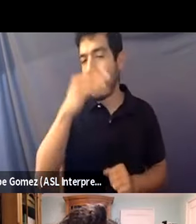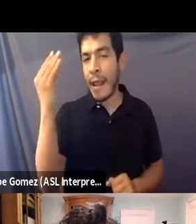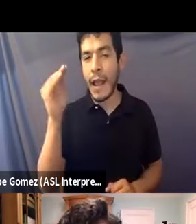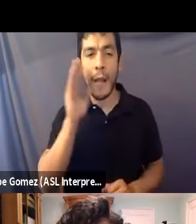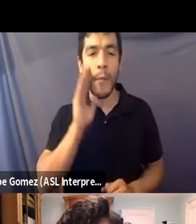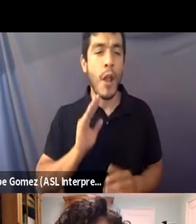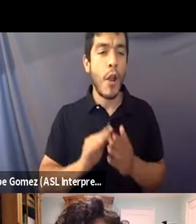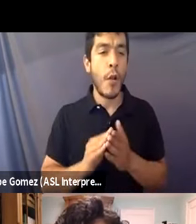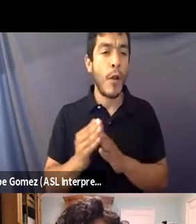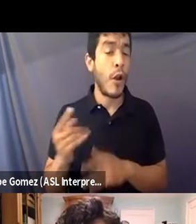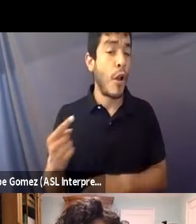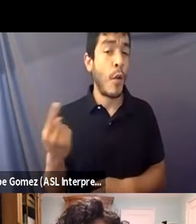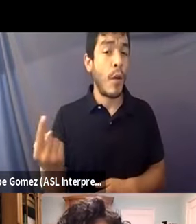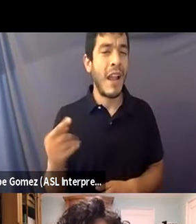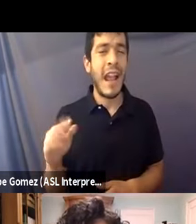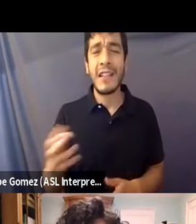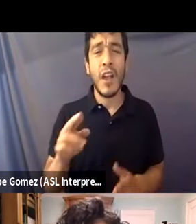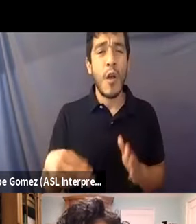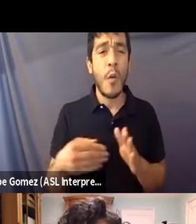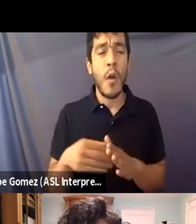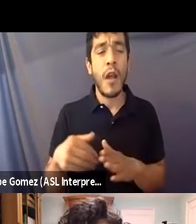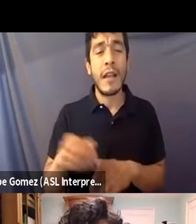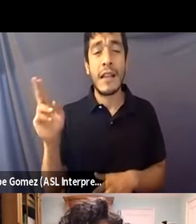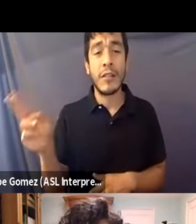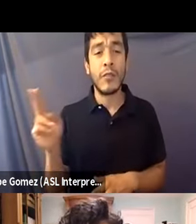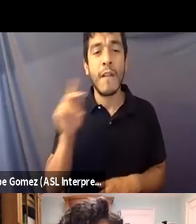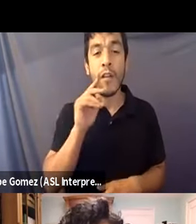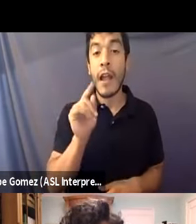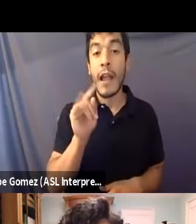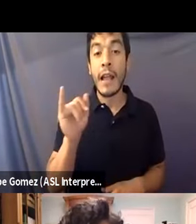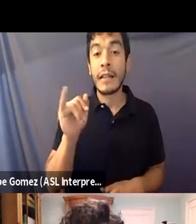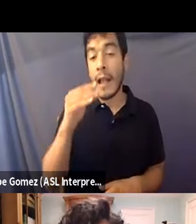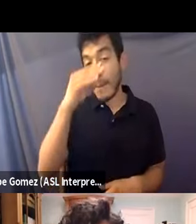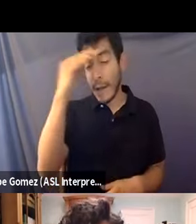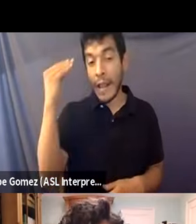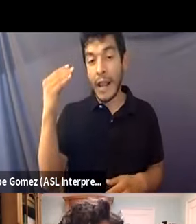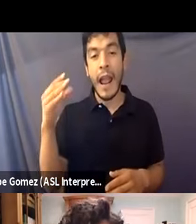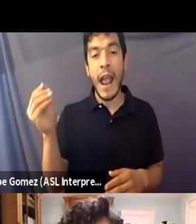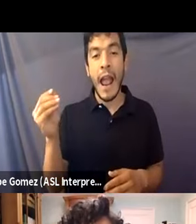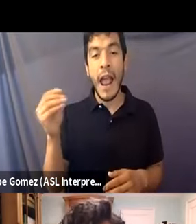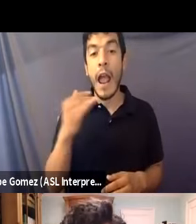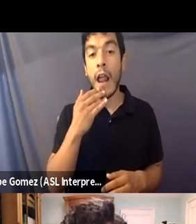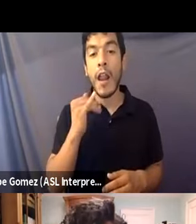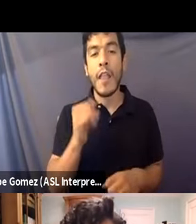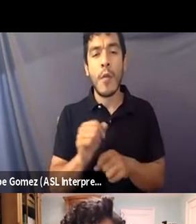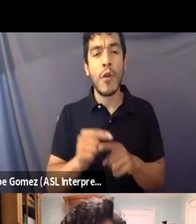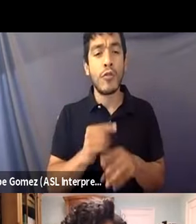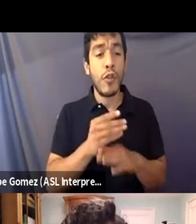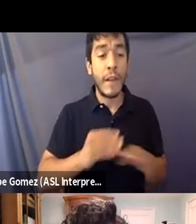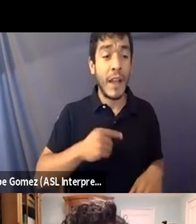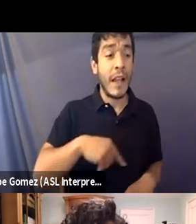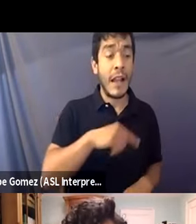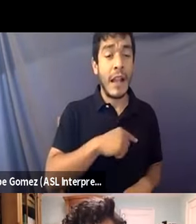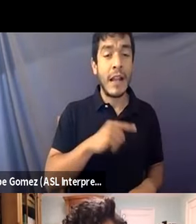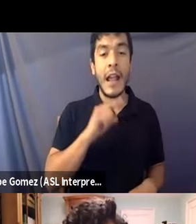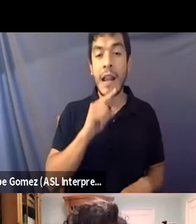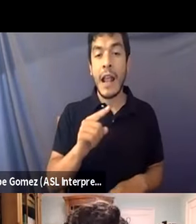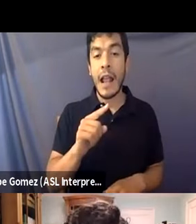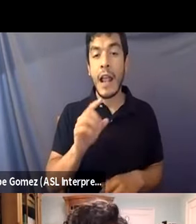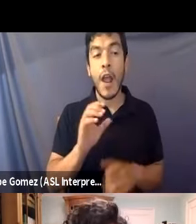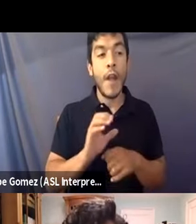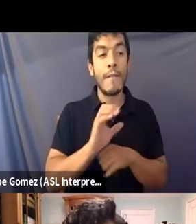and history of anti-blackness and colorism that has worked to divide us and actually colonize us and forcibly